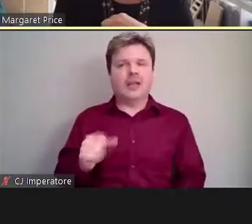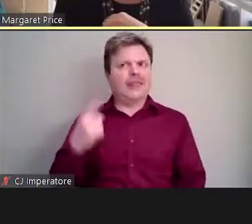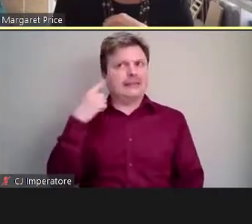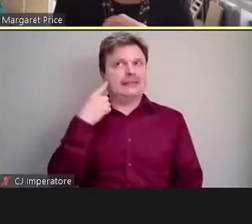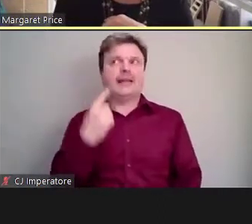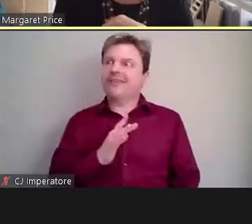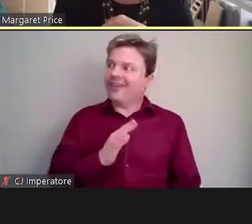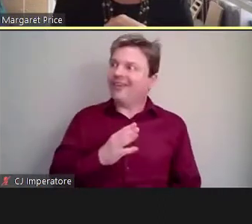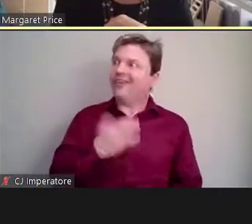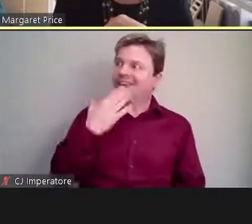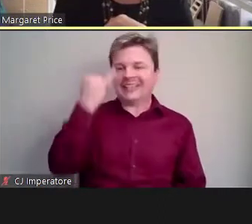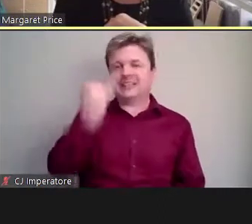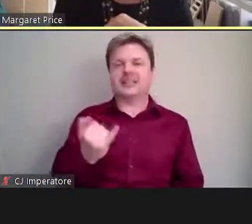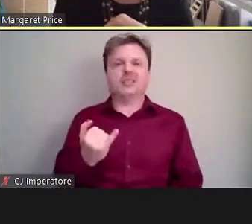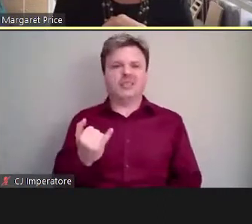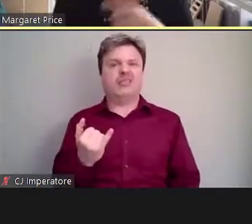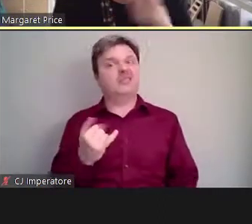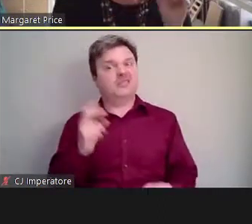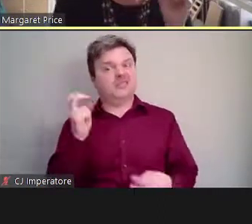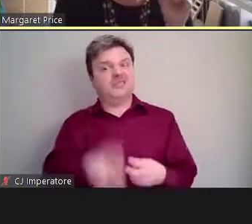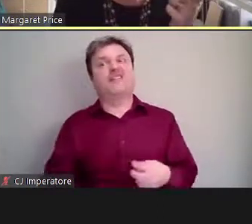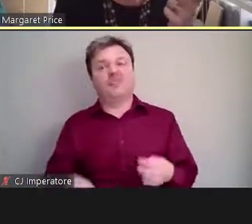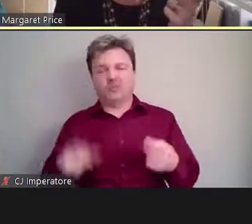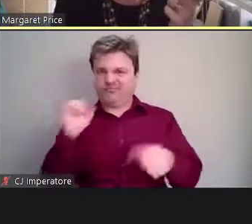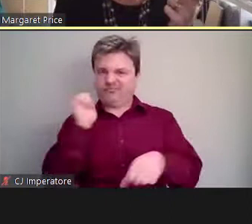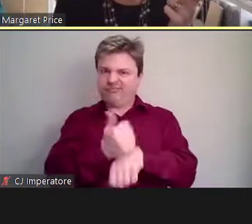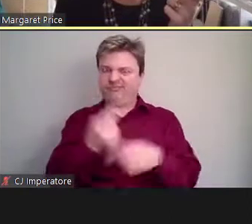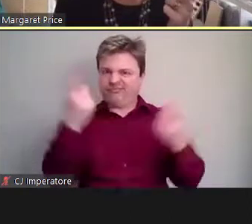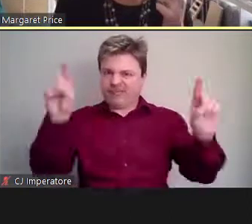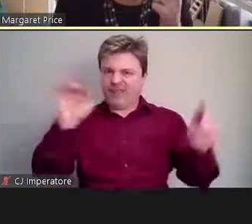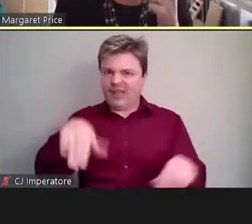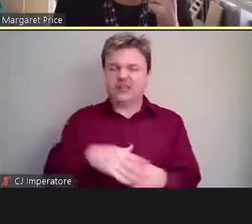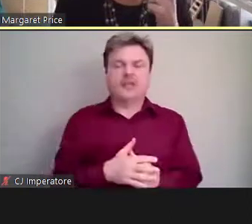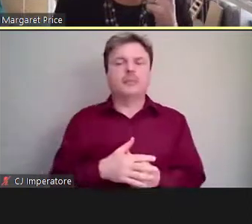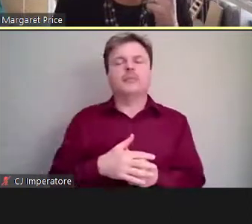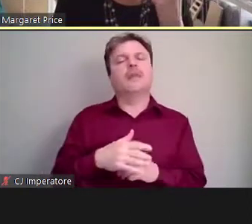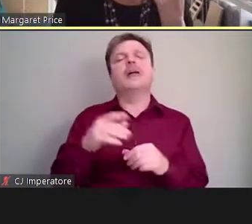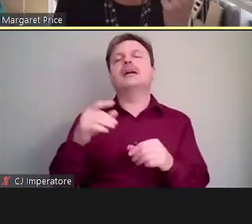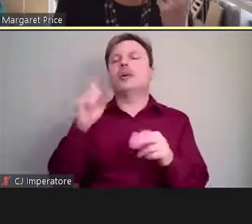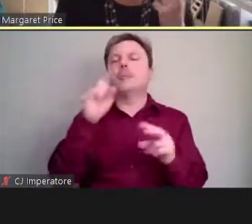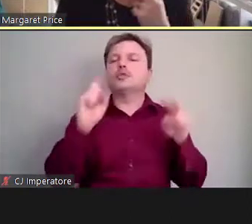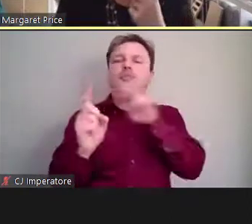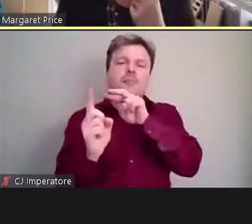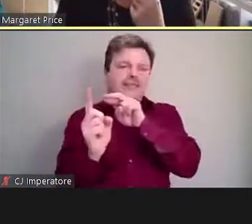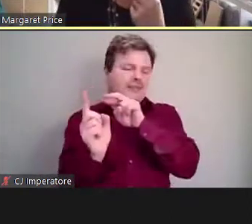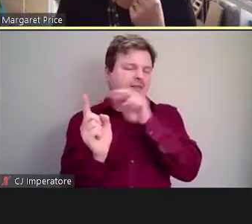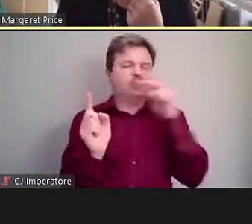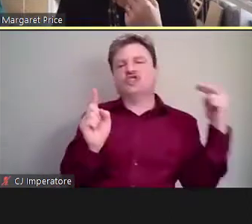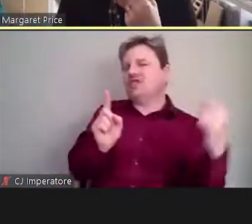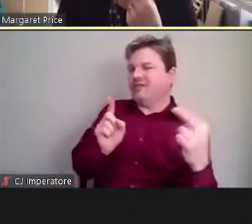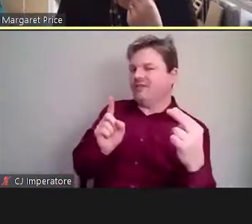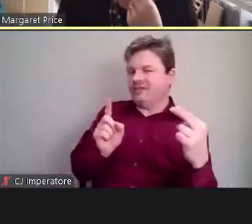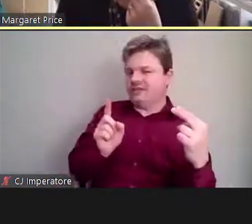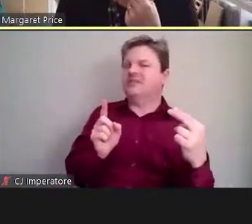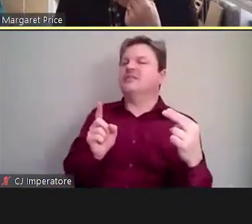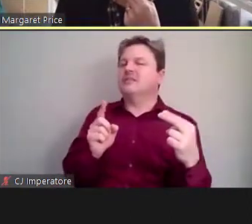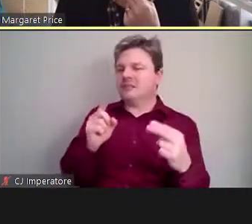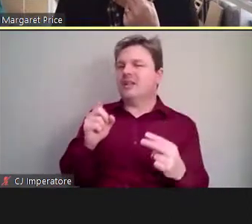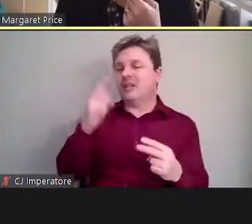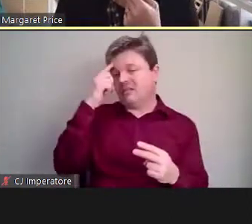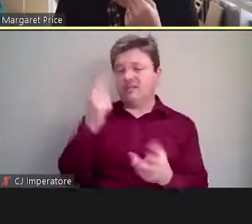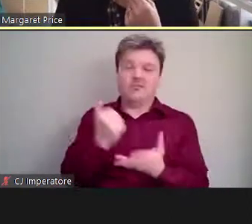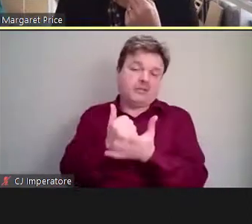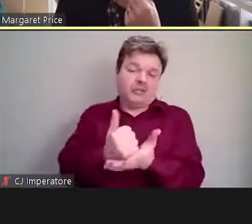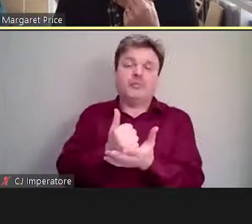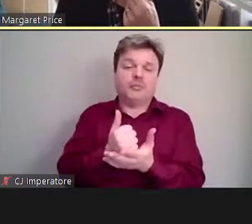happen, but it's a perspective shift that I think is very useful to think about.